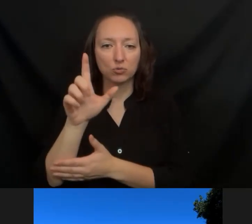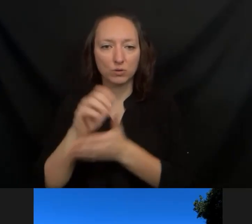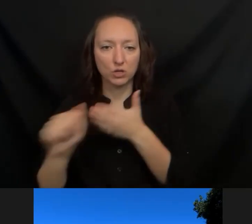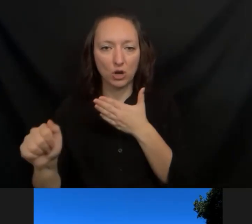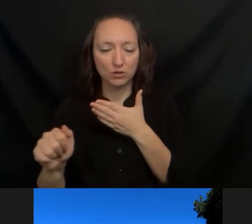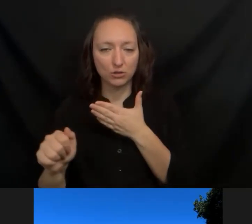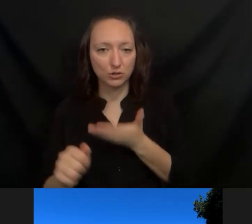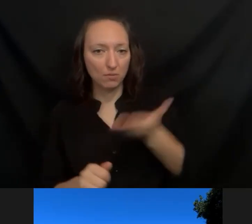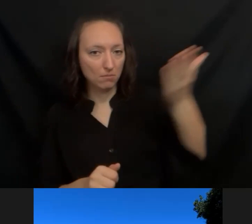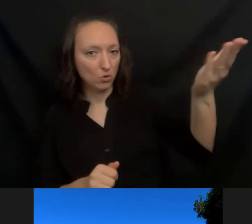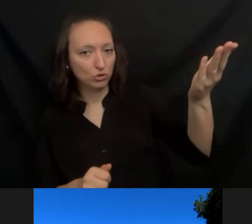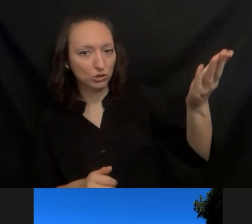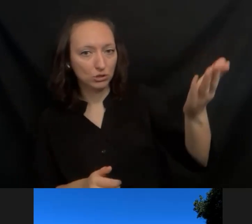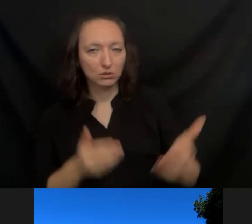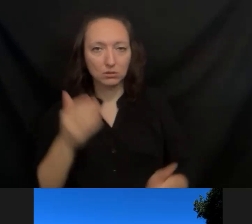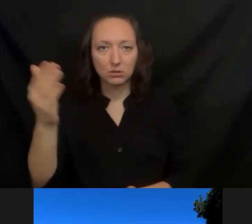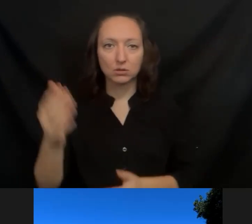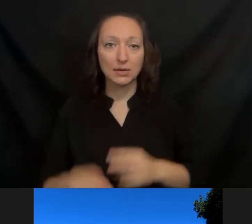Second?